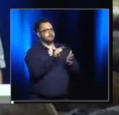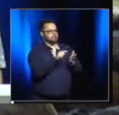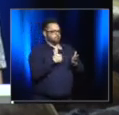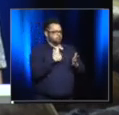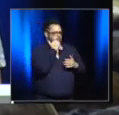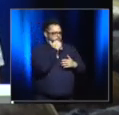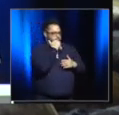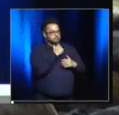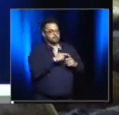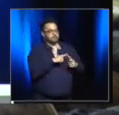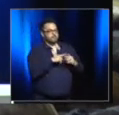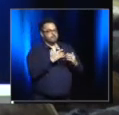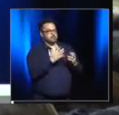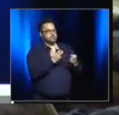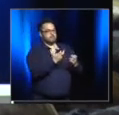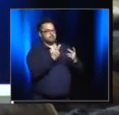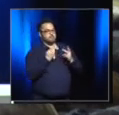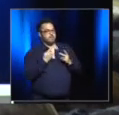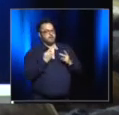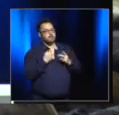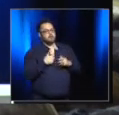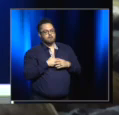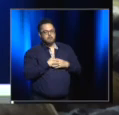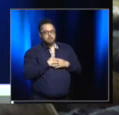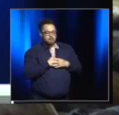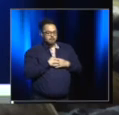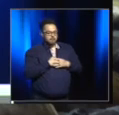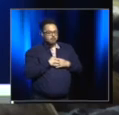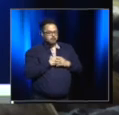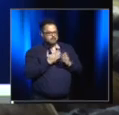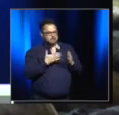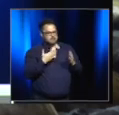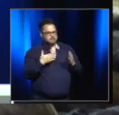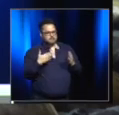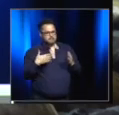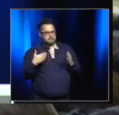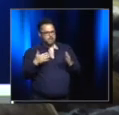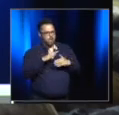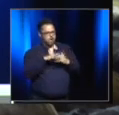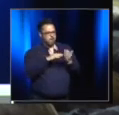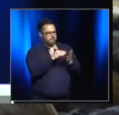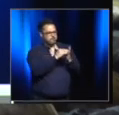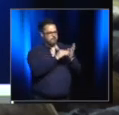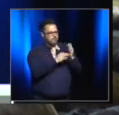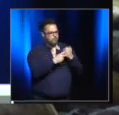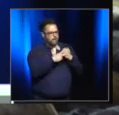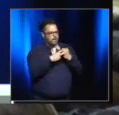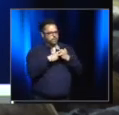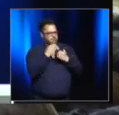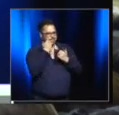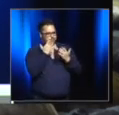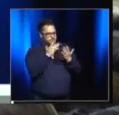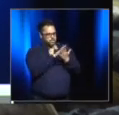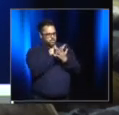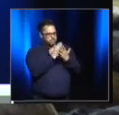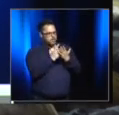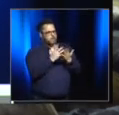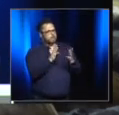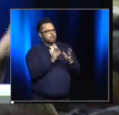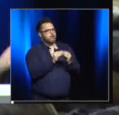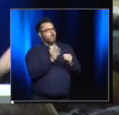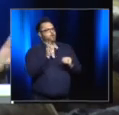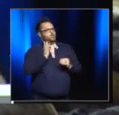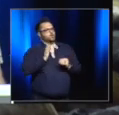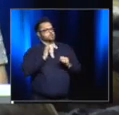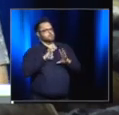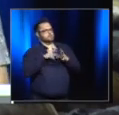And when I came back, I scoured all the records that we had at the Antarctic Division to try and find out what the population used